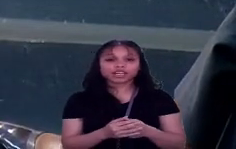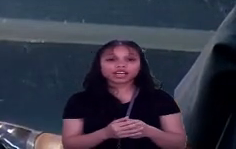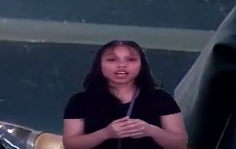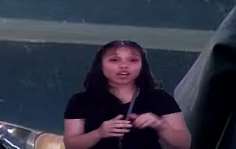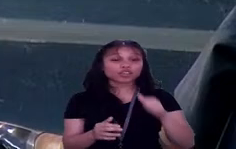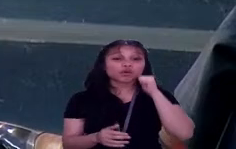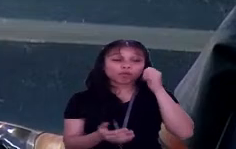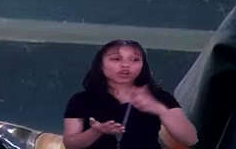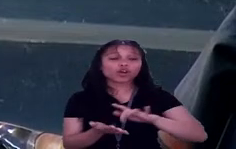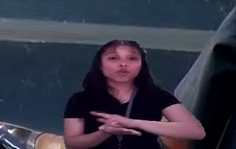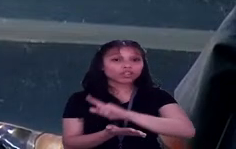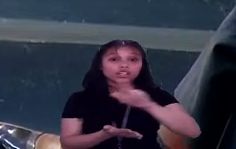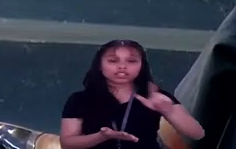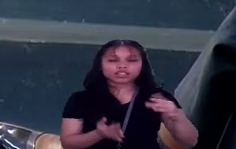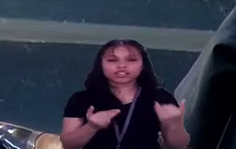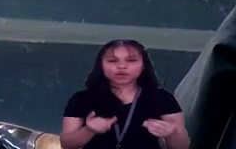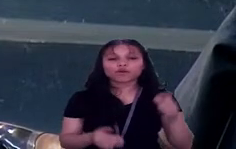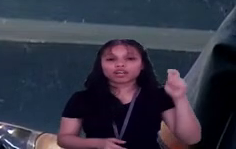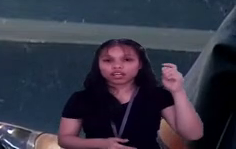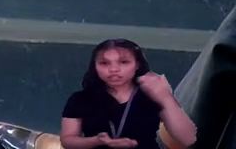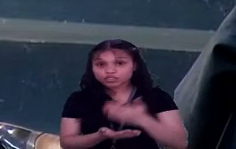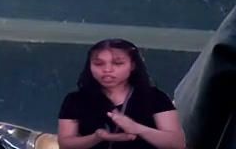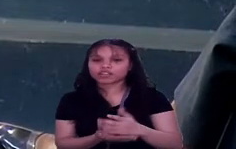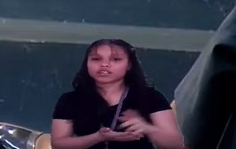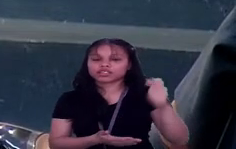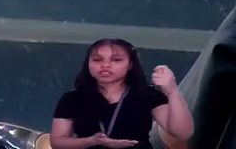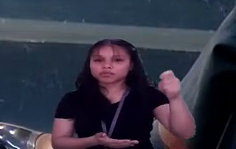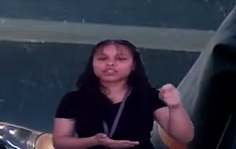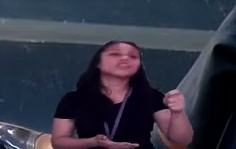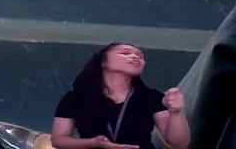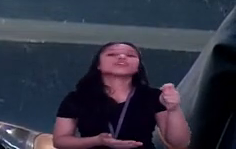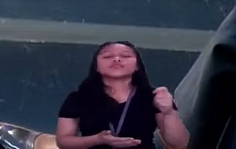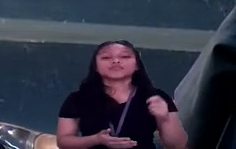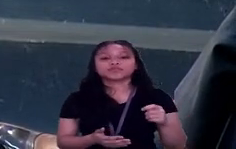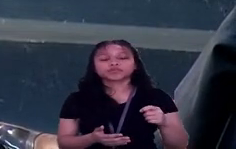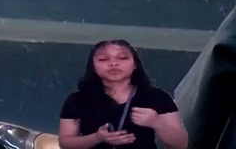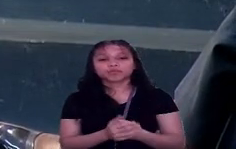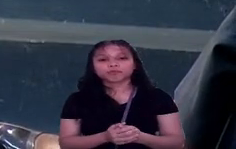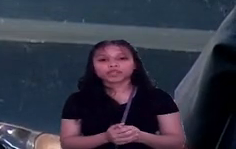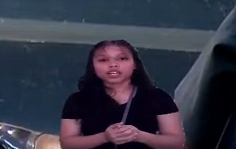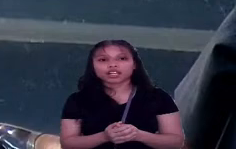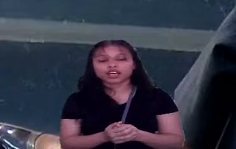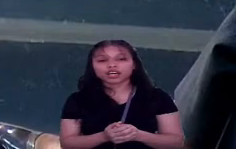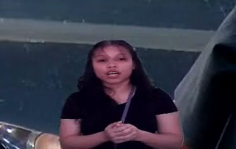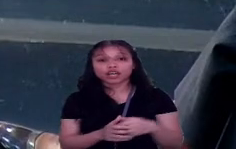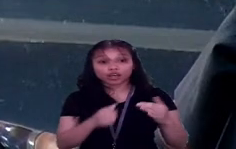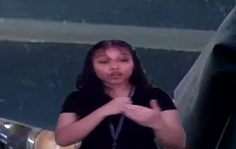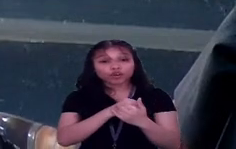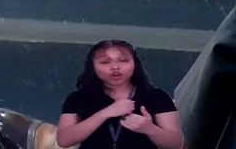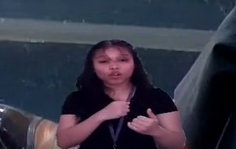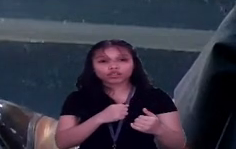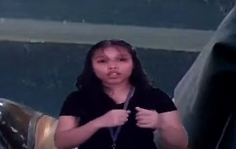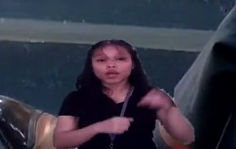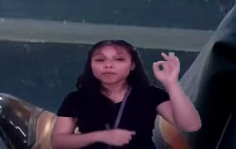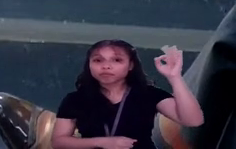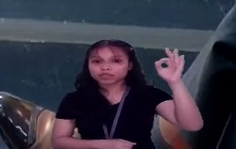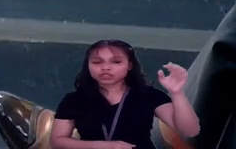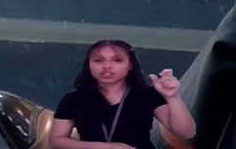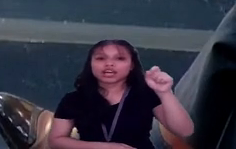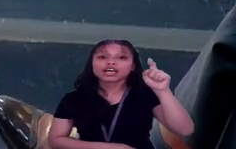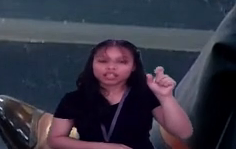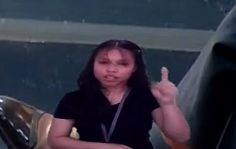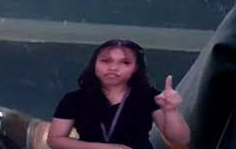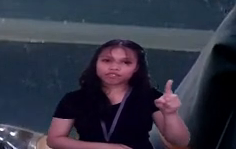opportunity. I got saved at the age of 10 years old, and the Lord called me to preach at the age of 11 years old. I praise the Lord for His